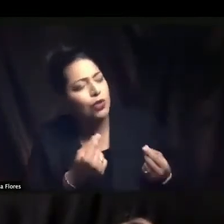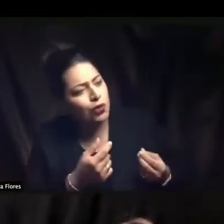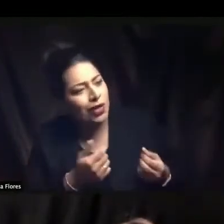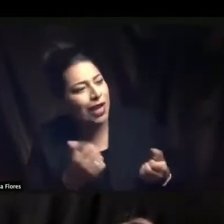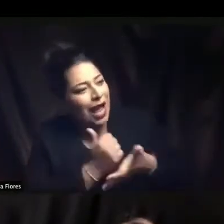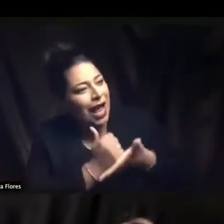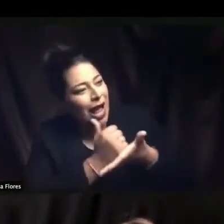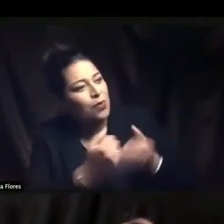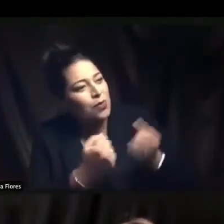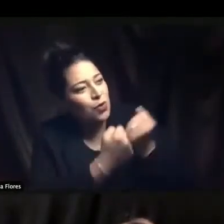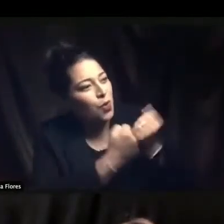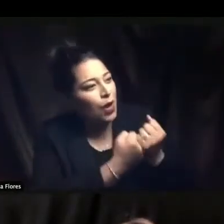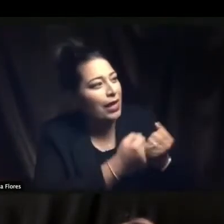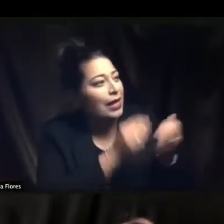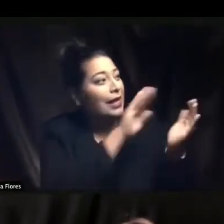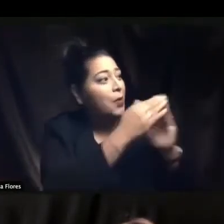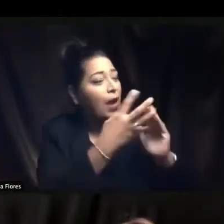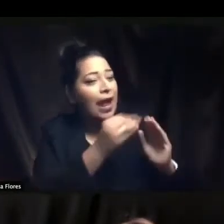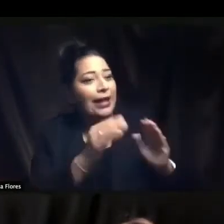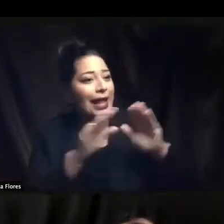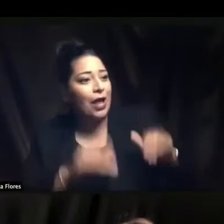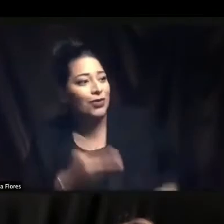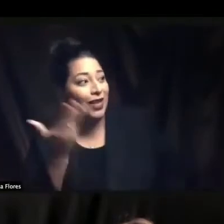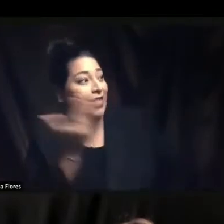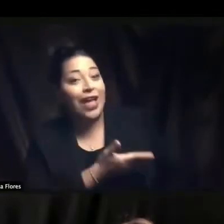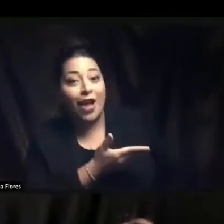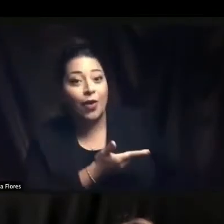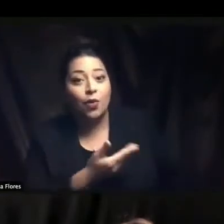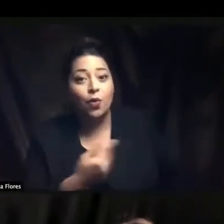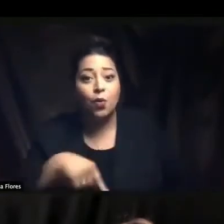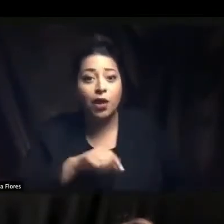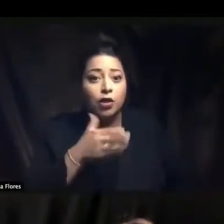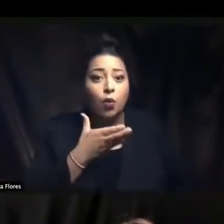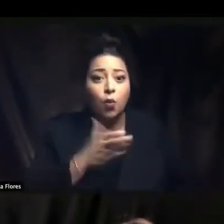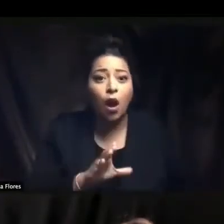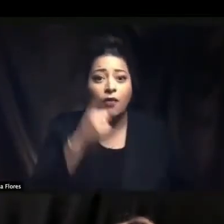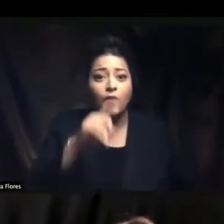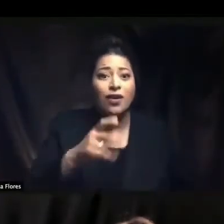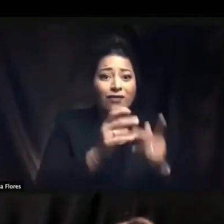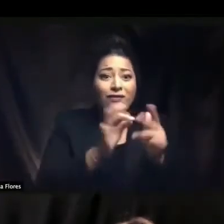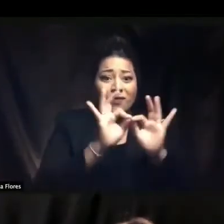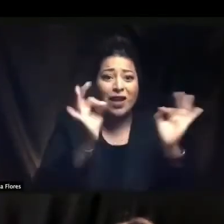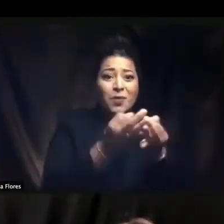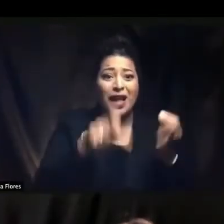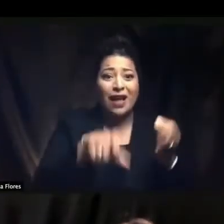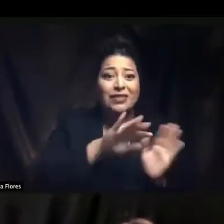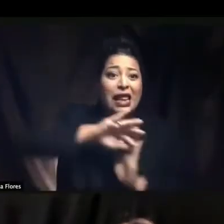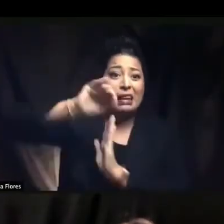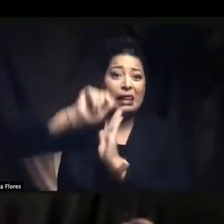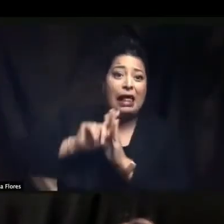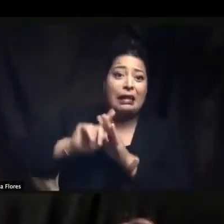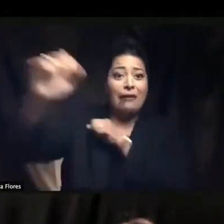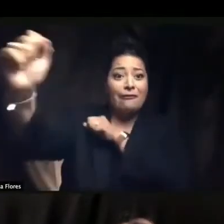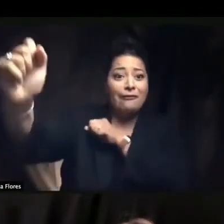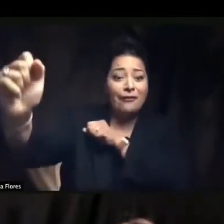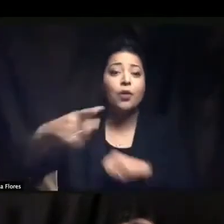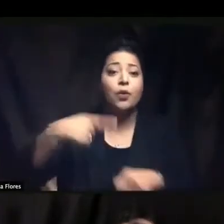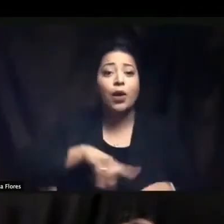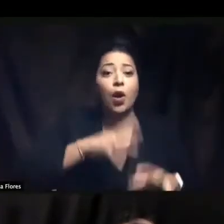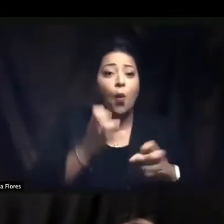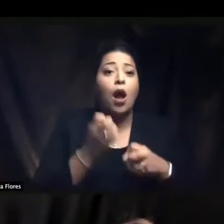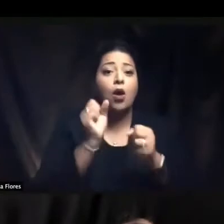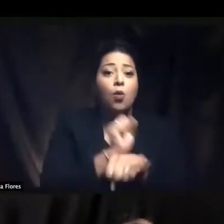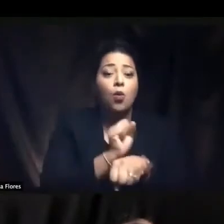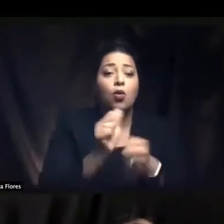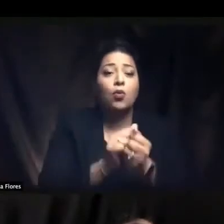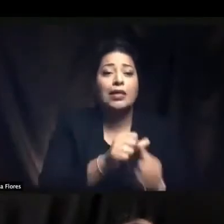neighborhoods and beautify the homes that are right there? We do not want to displace families. So we need to make sure that we are working with our state representatives and working with our